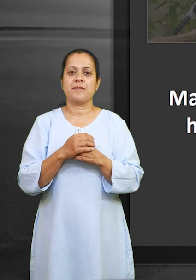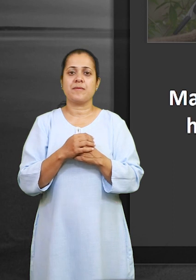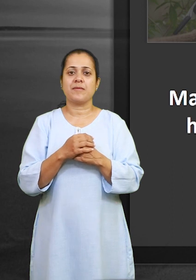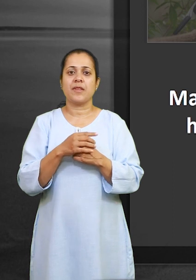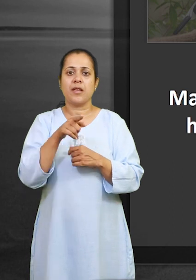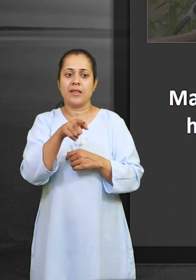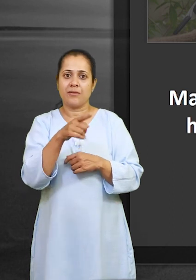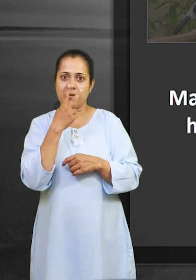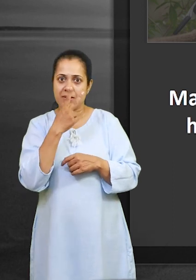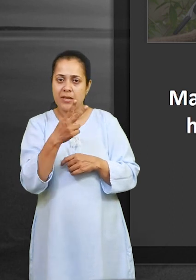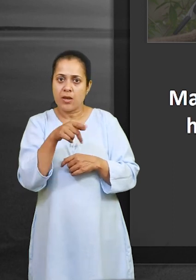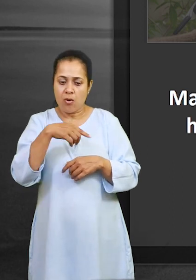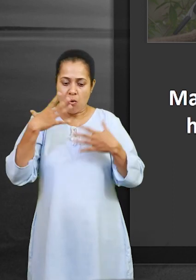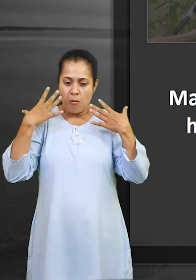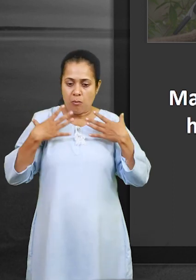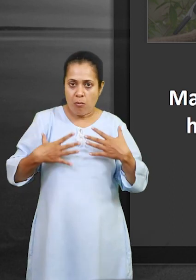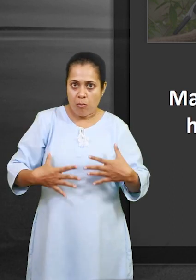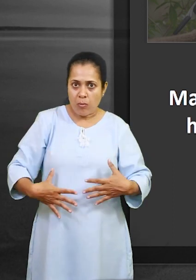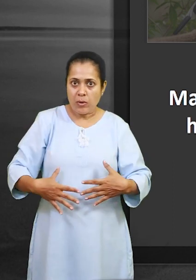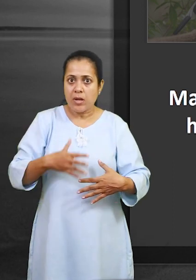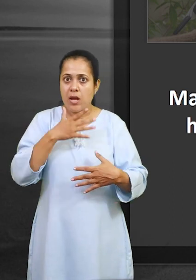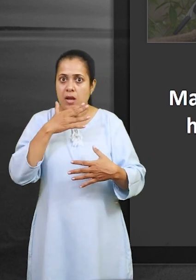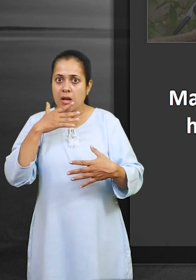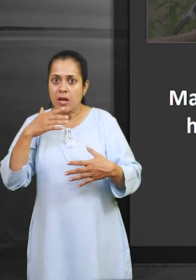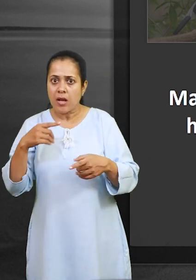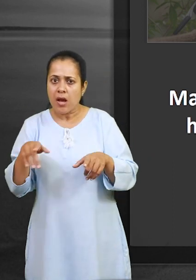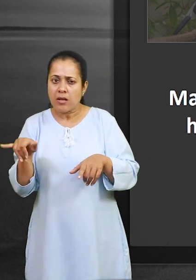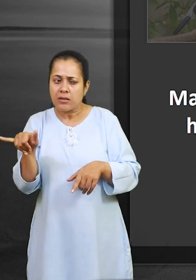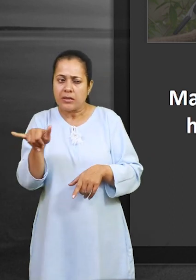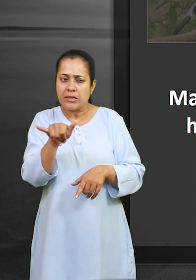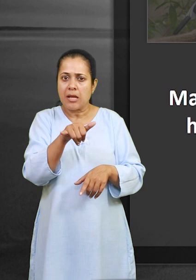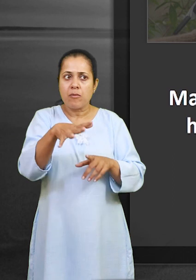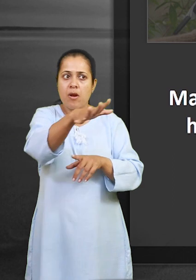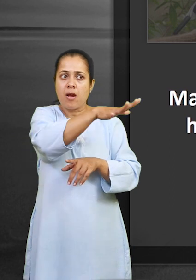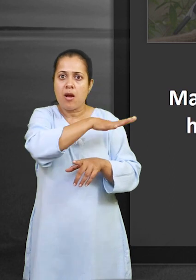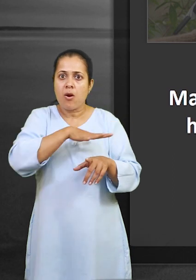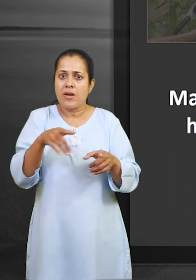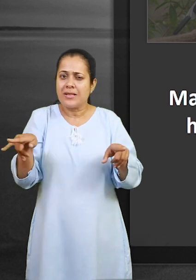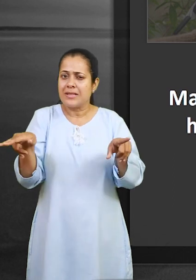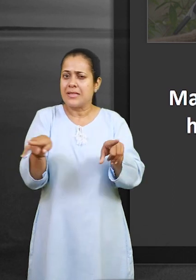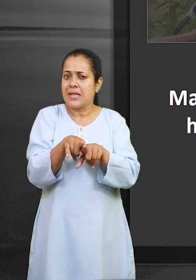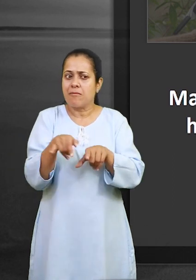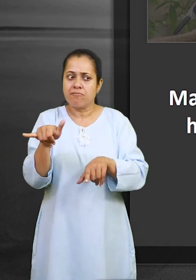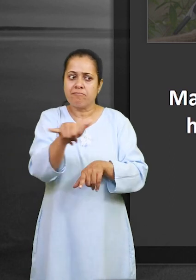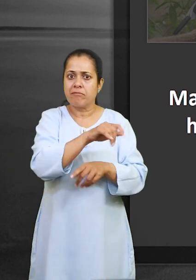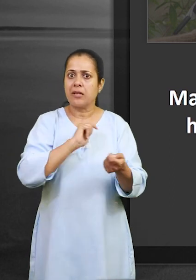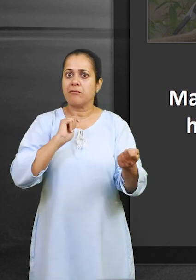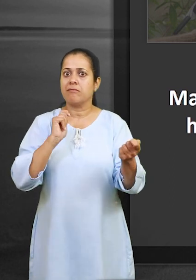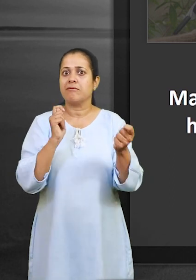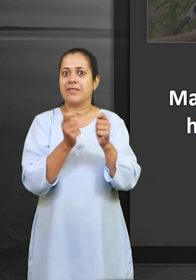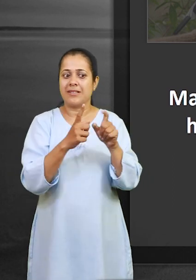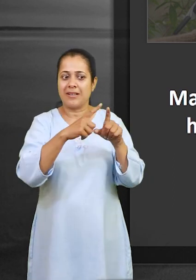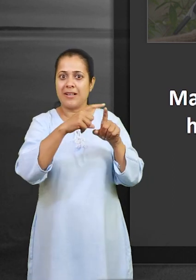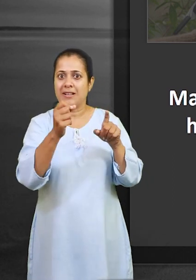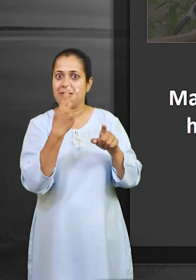is adjusting its body and creating a color to camouflage with the leaf that is